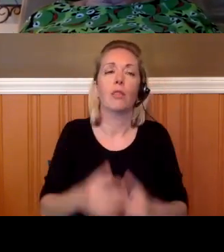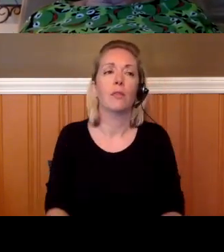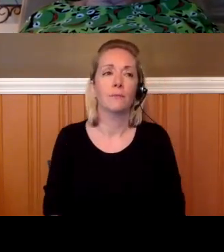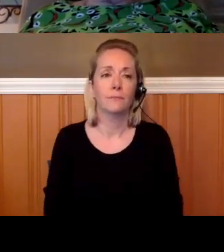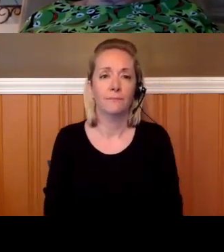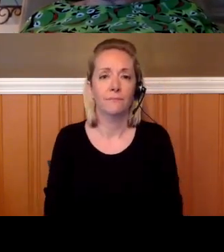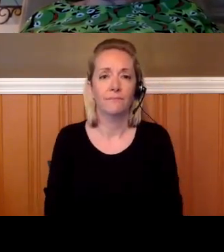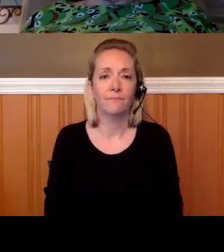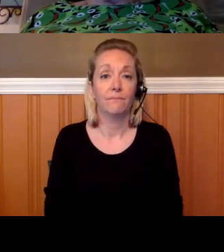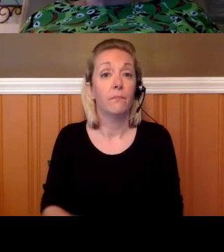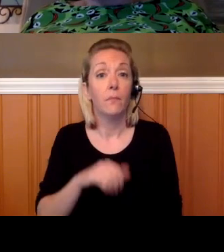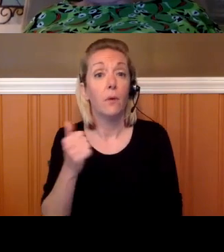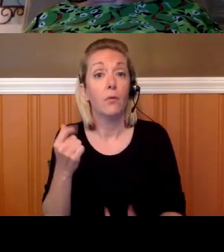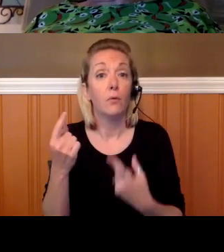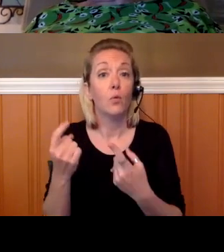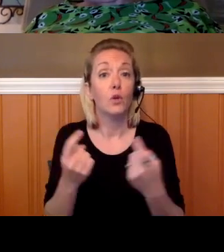Other questions?